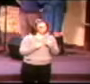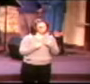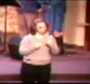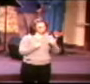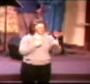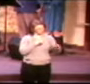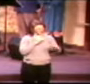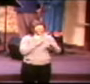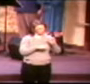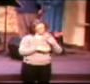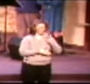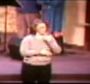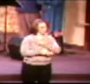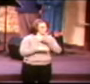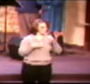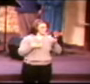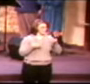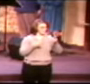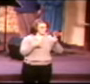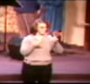life to find our